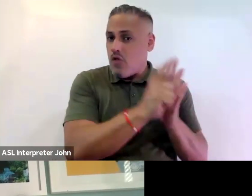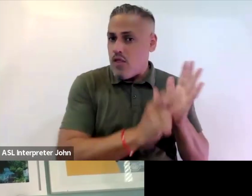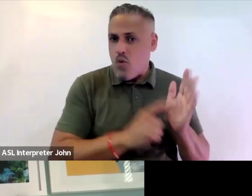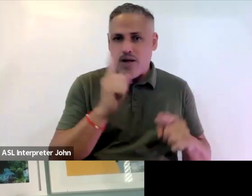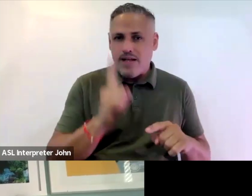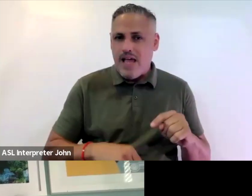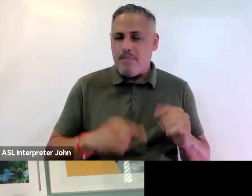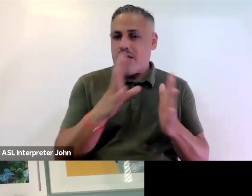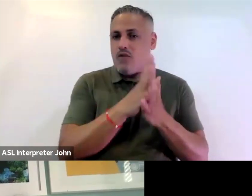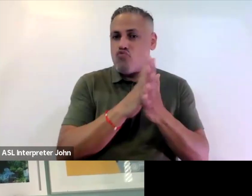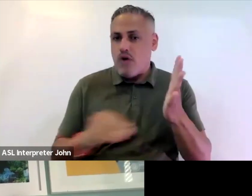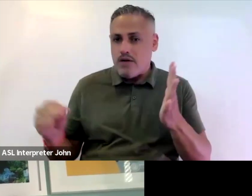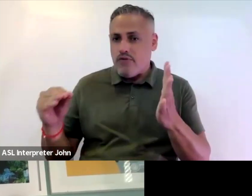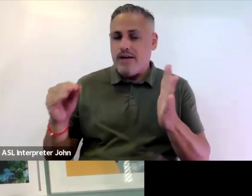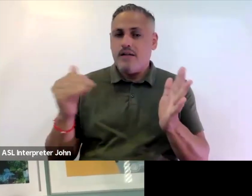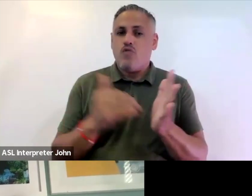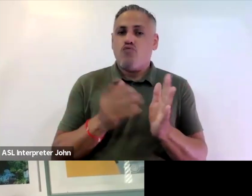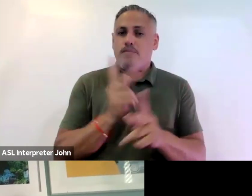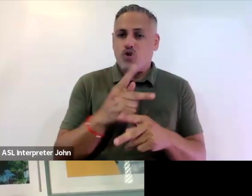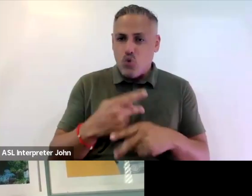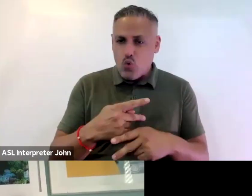cannot be replicated, reproduced,